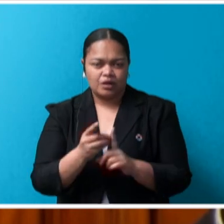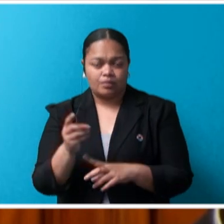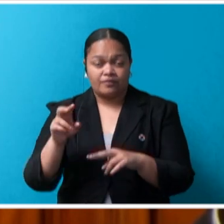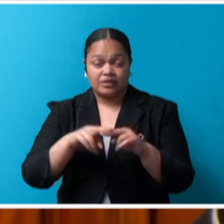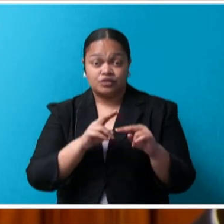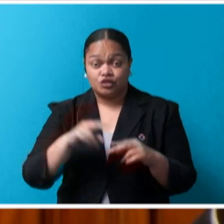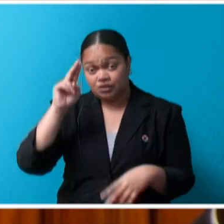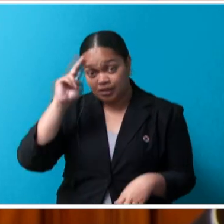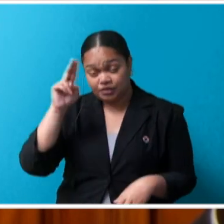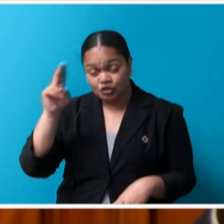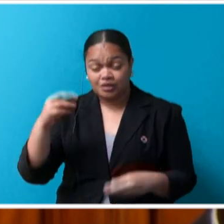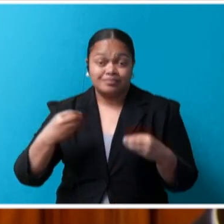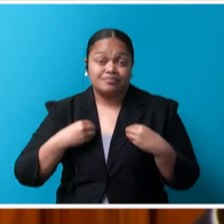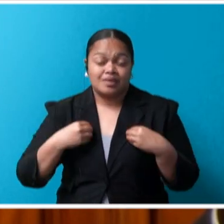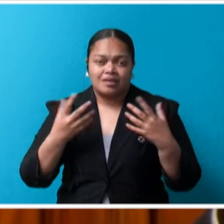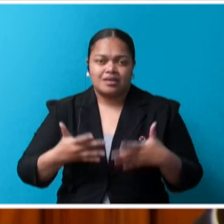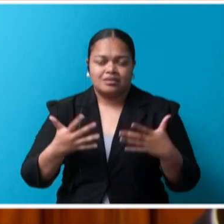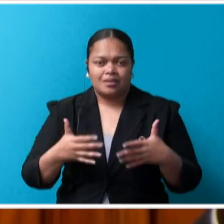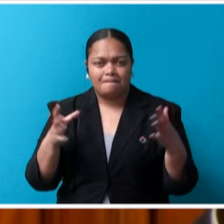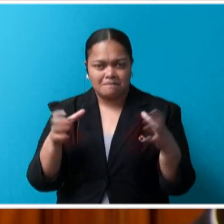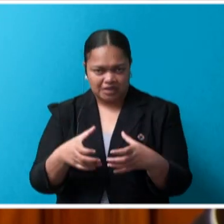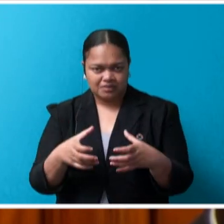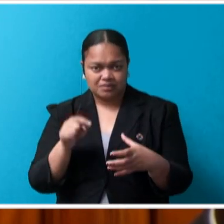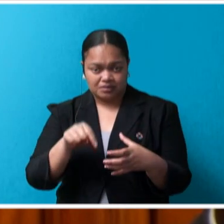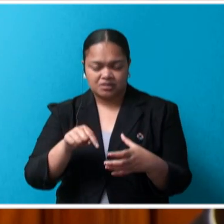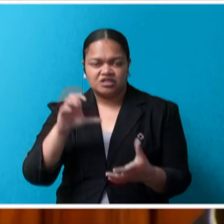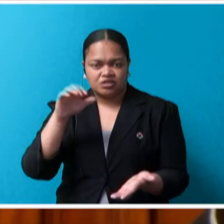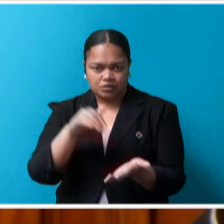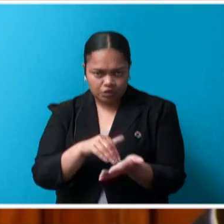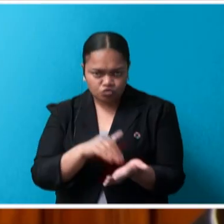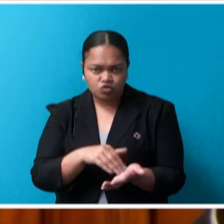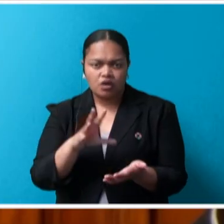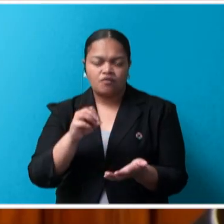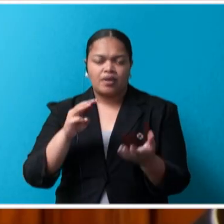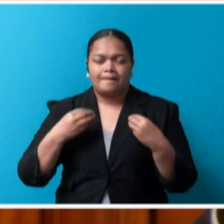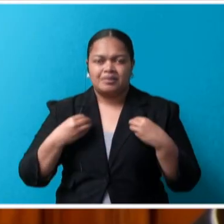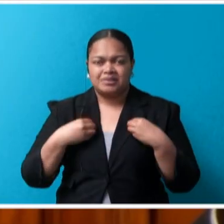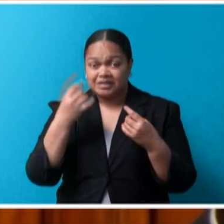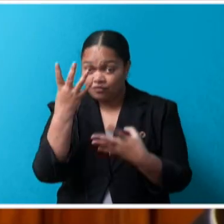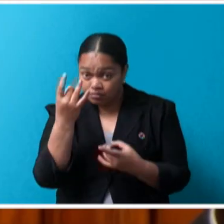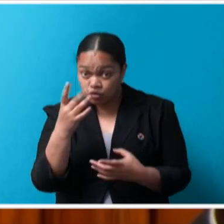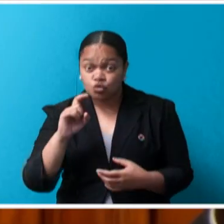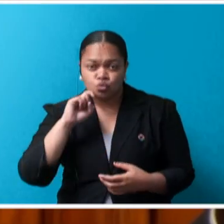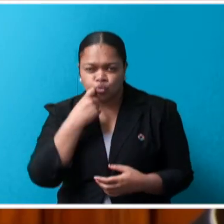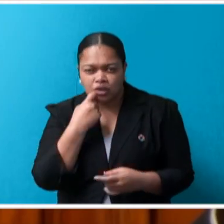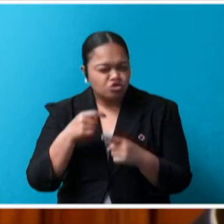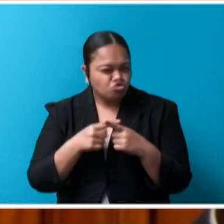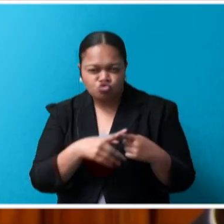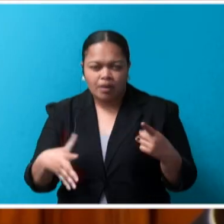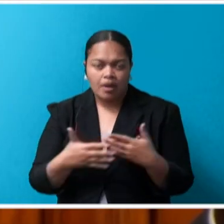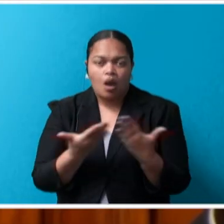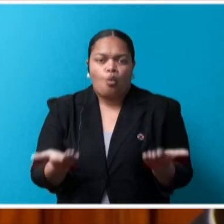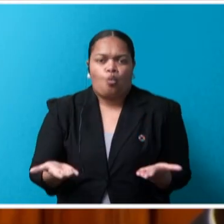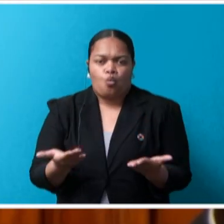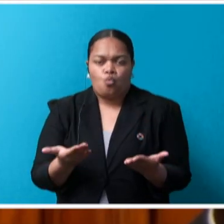national MSME database, a central repository of MSME information that will sharpen how government